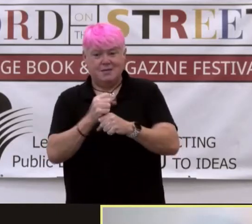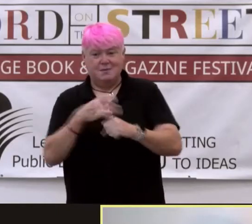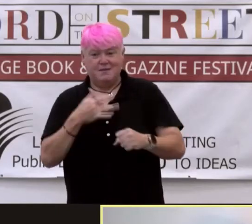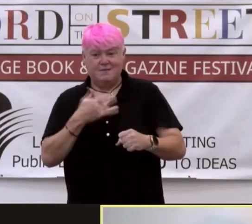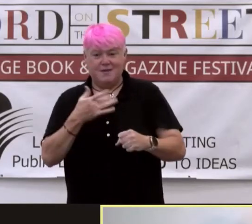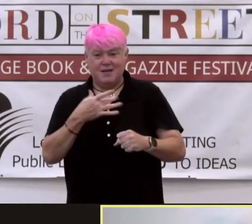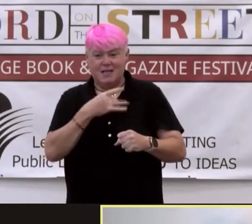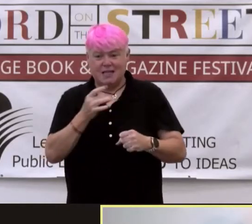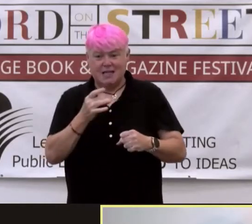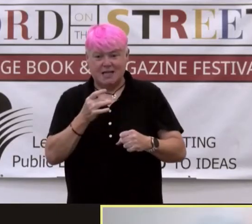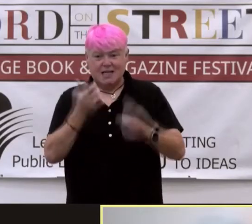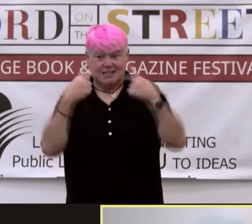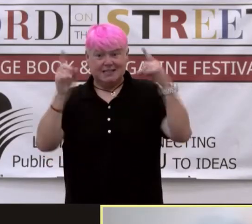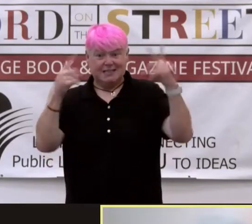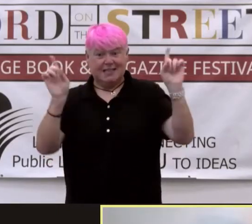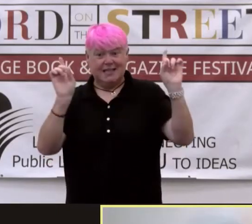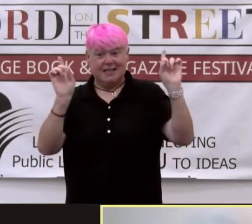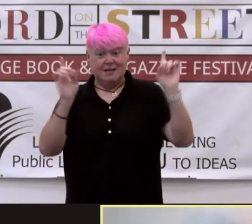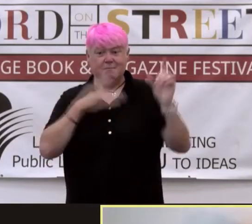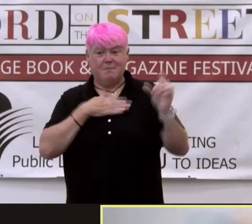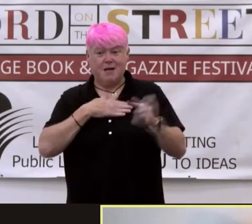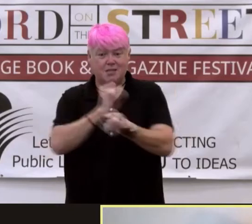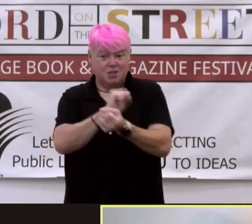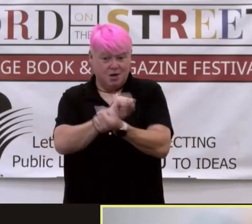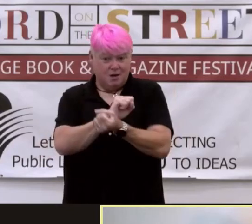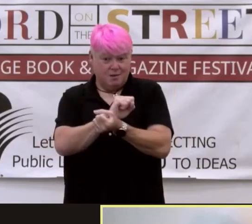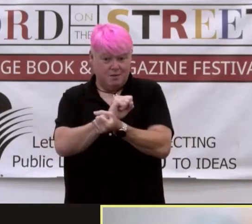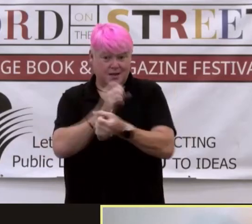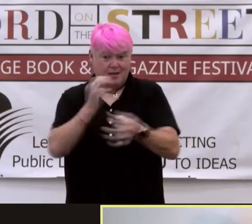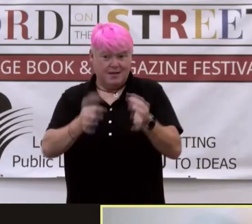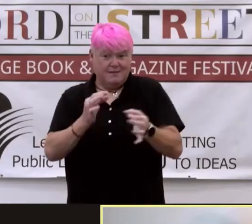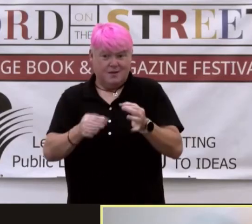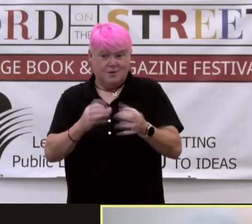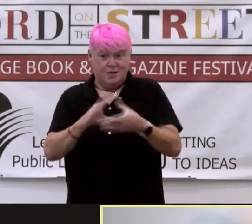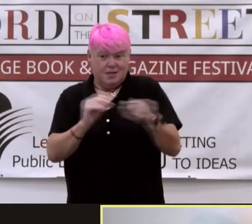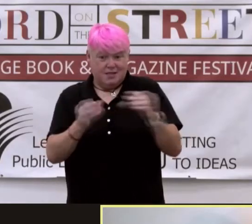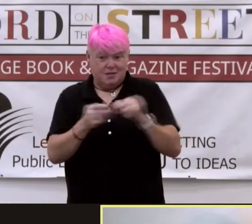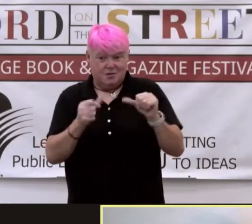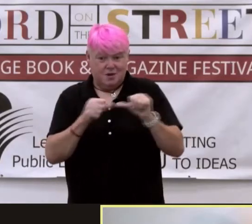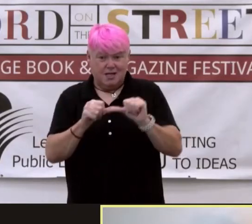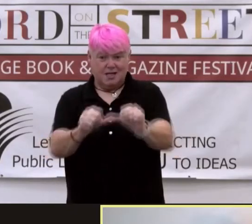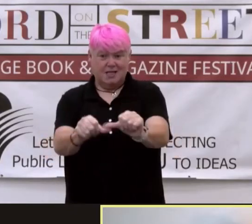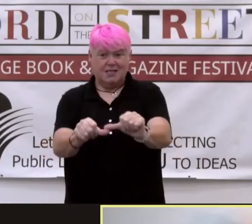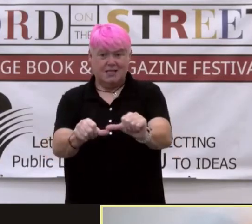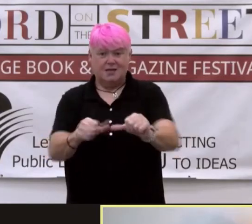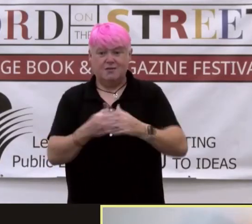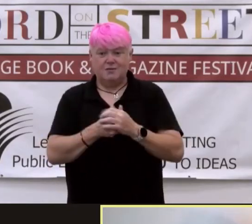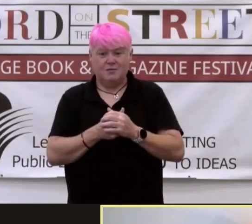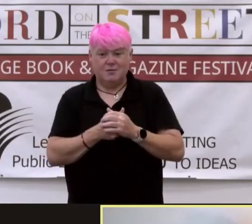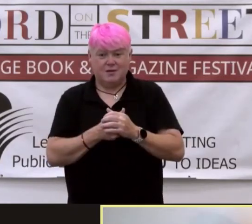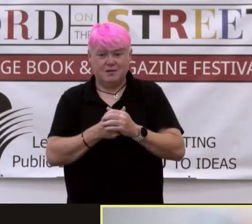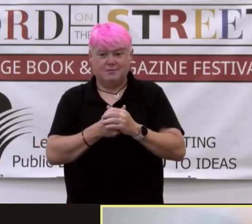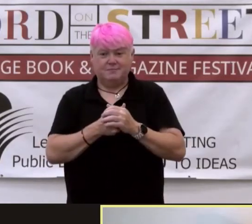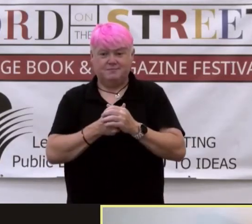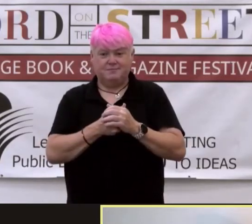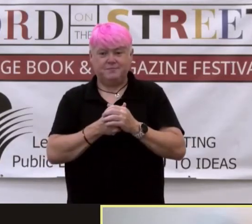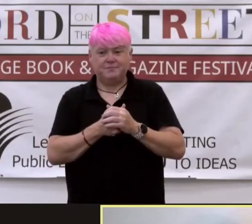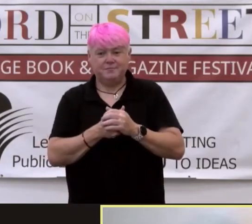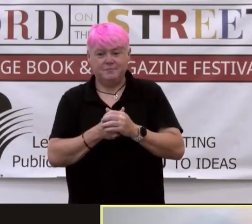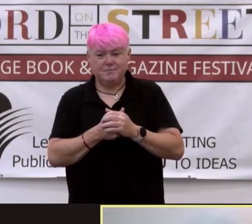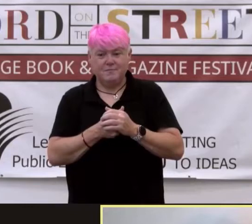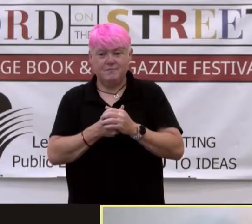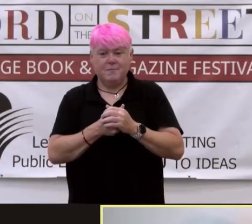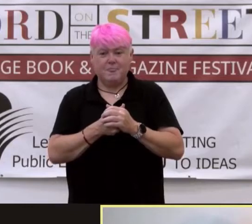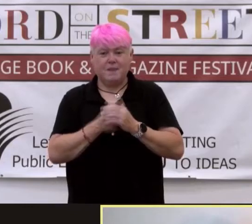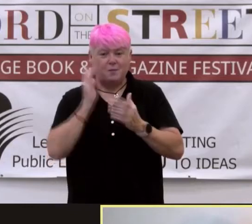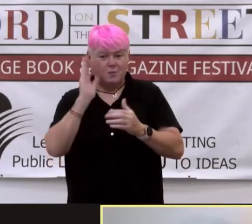I succeeded at my job. Like if you want the story to continue, I know you weren't so sick of it, you wanted it over. That's always nice. Will we